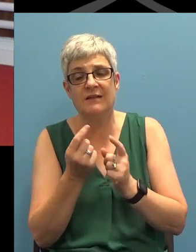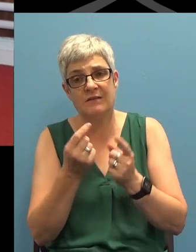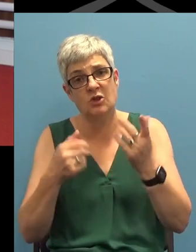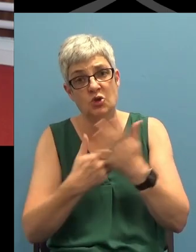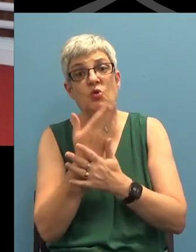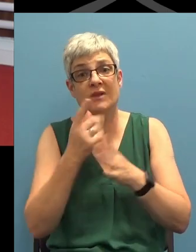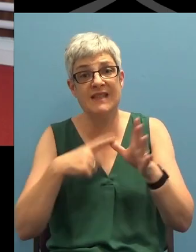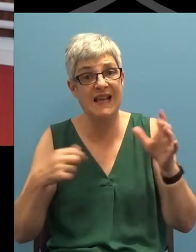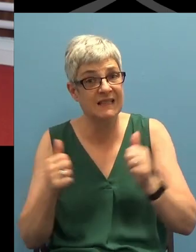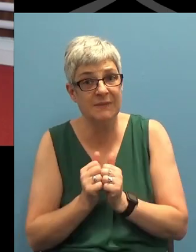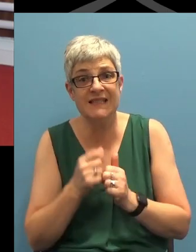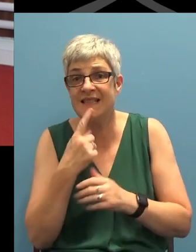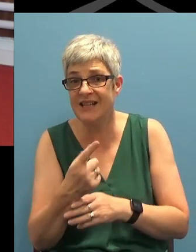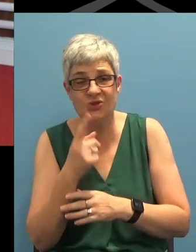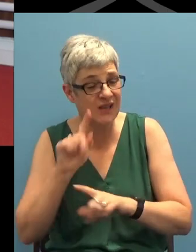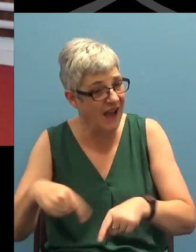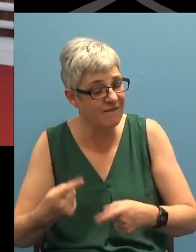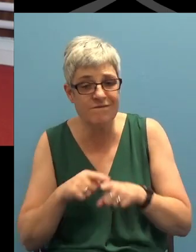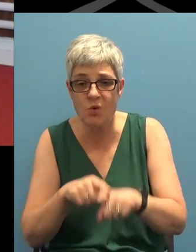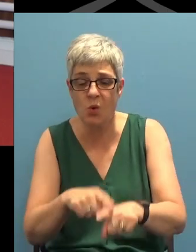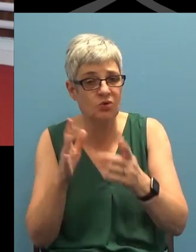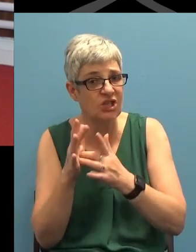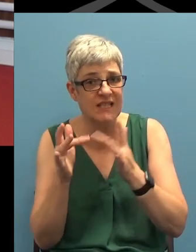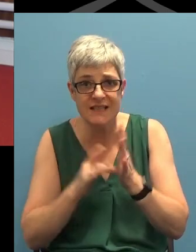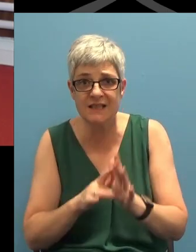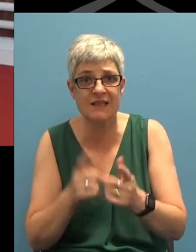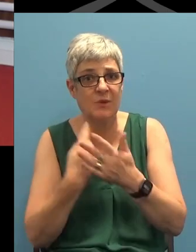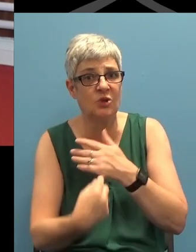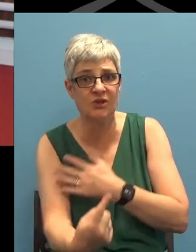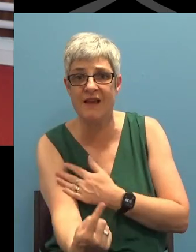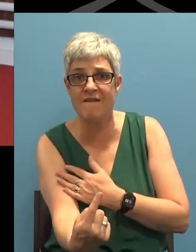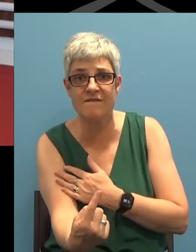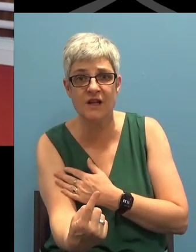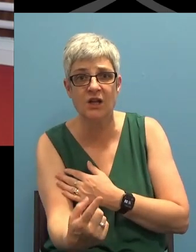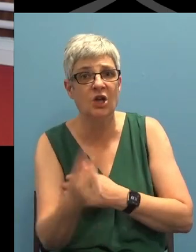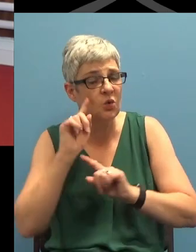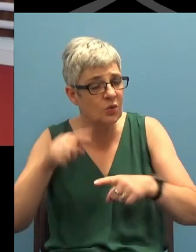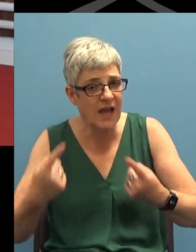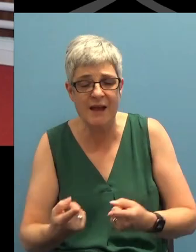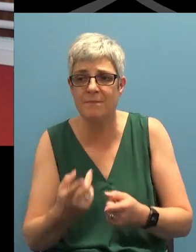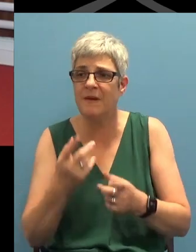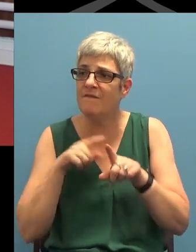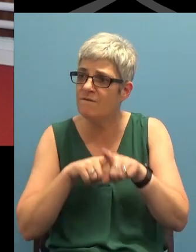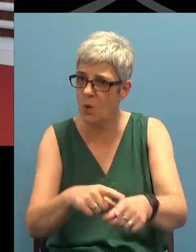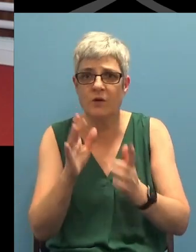by yourself. You cannot be a follower of Jesus and not love the body of Christ.